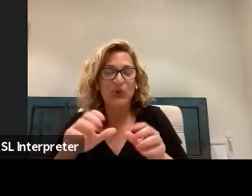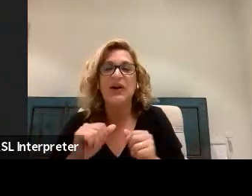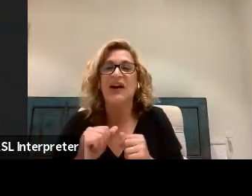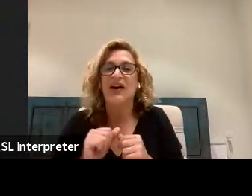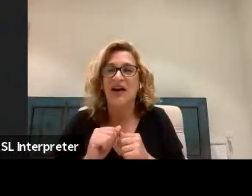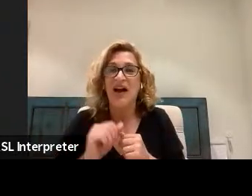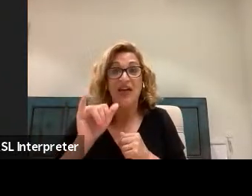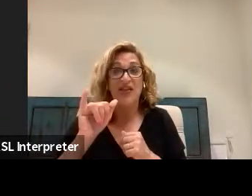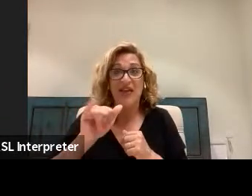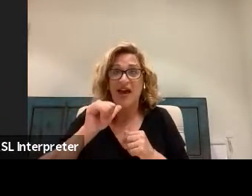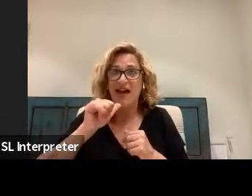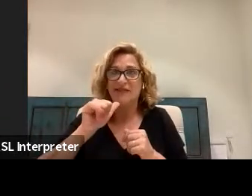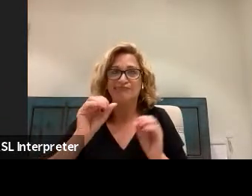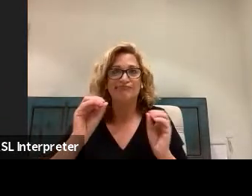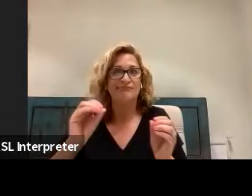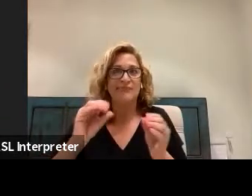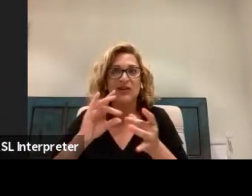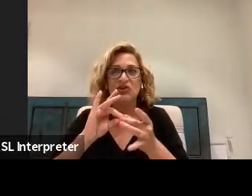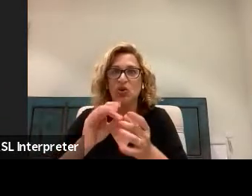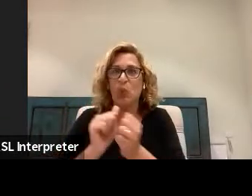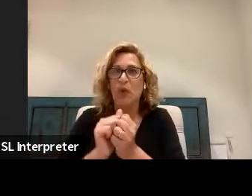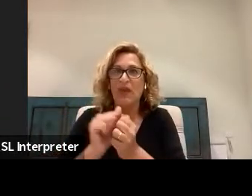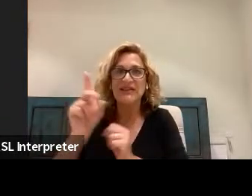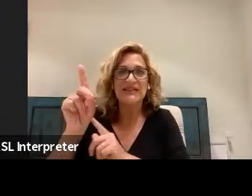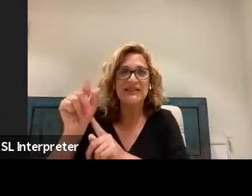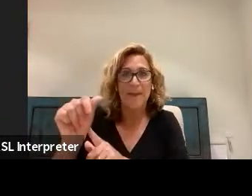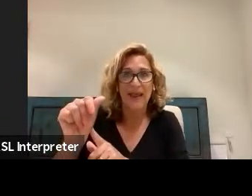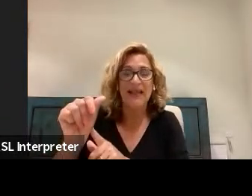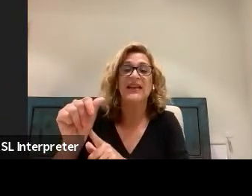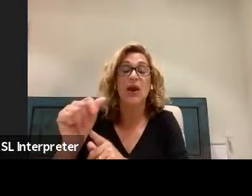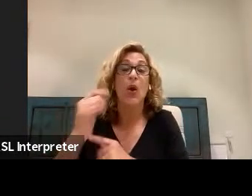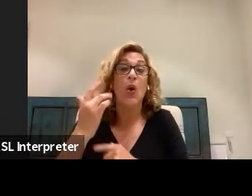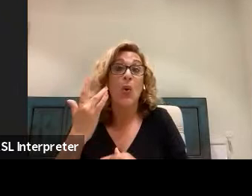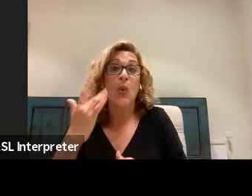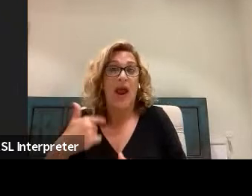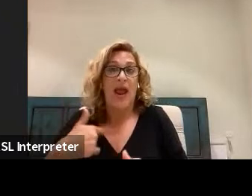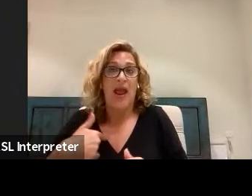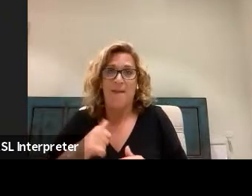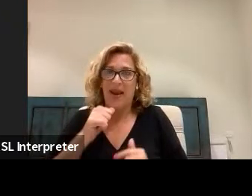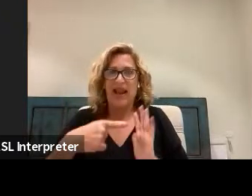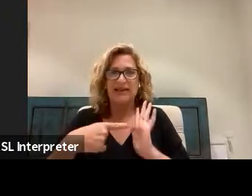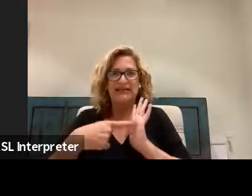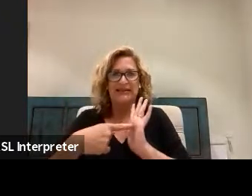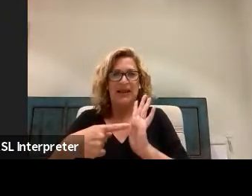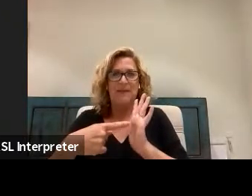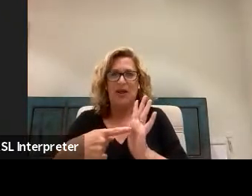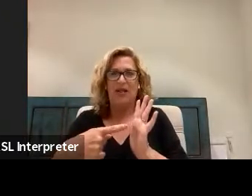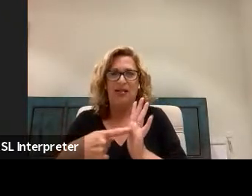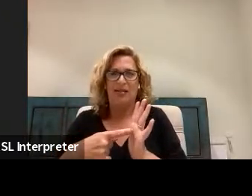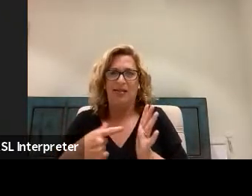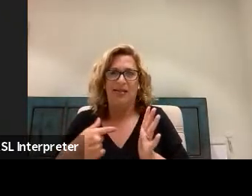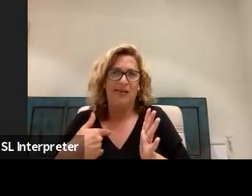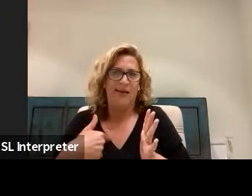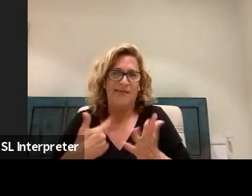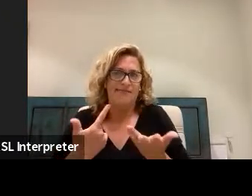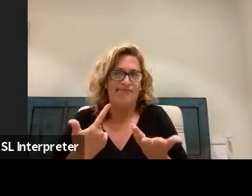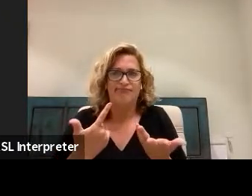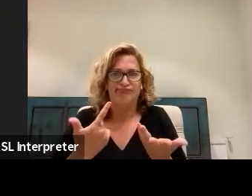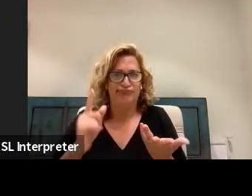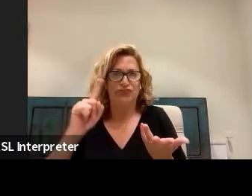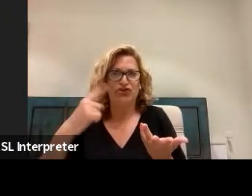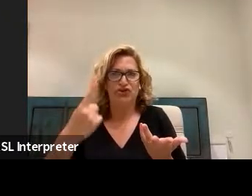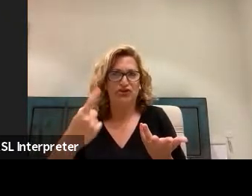have nothing to do with disability per se, because I'm not a symbol, I'm not a trope, I'm not, I'm just